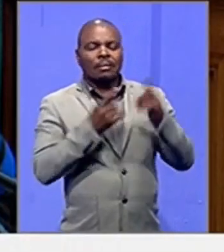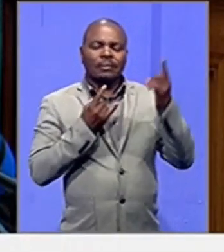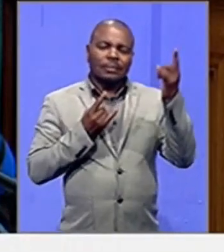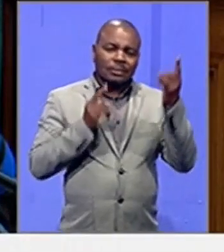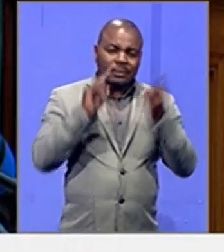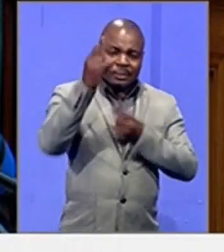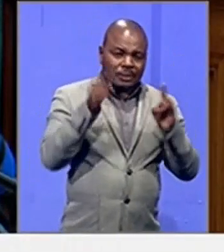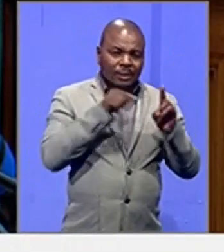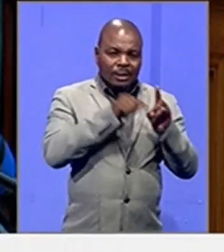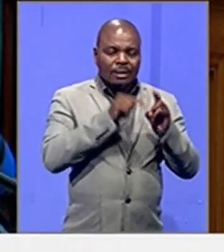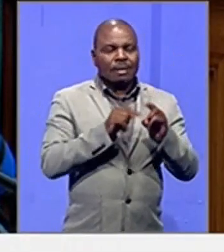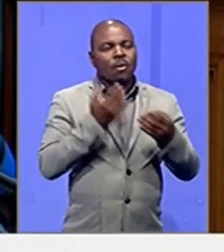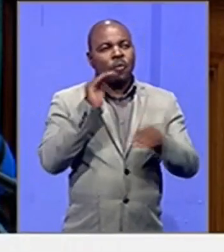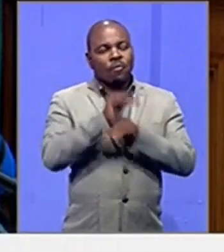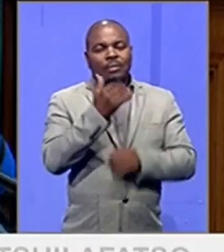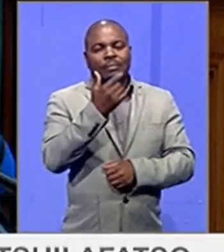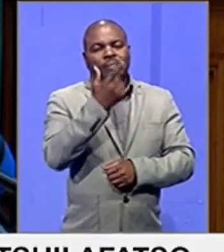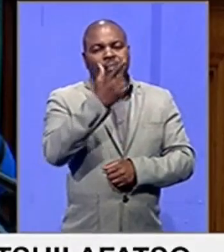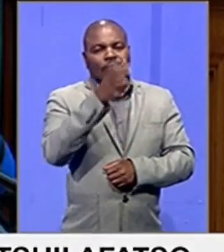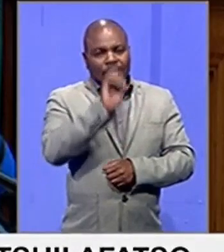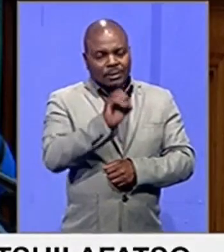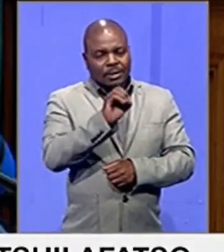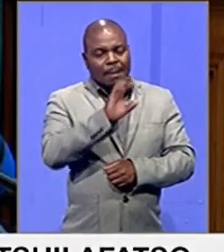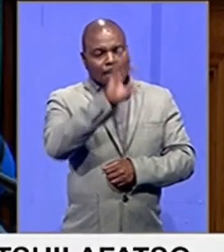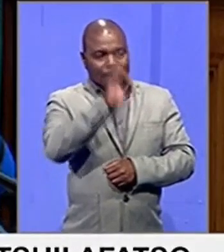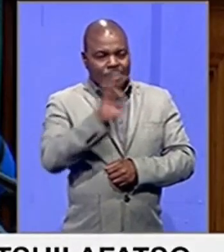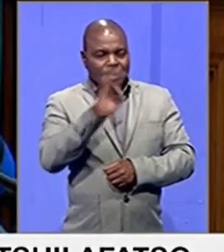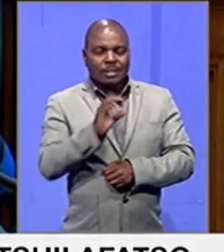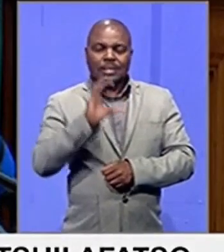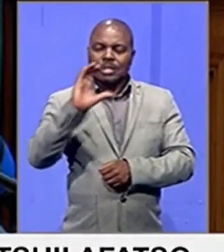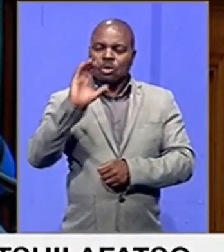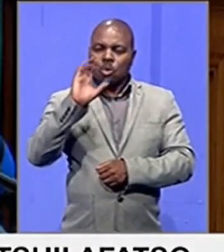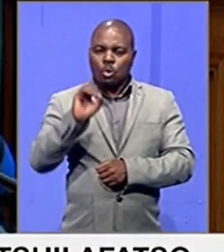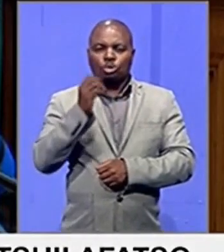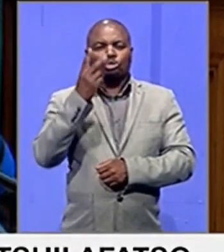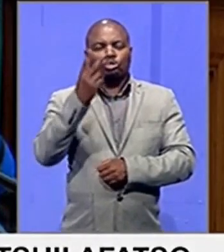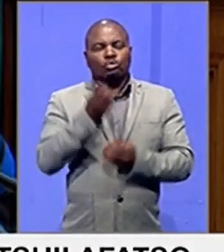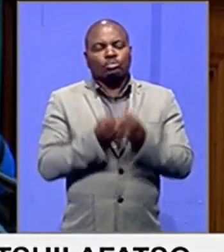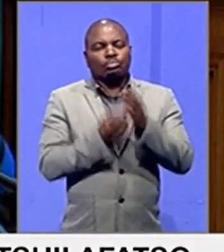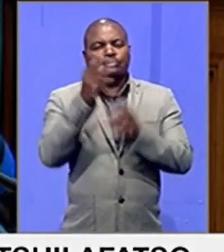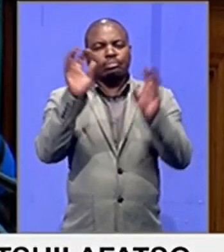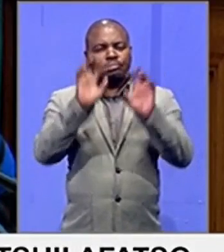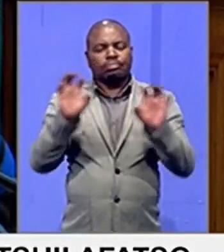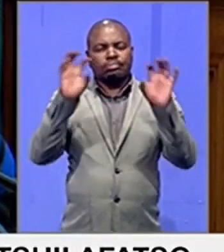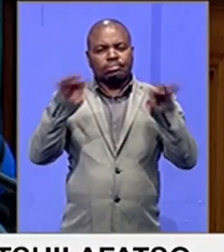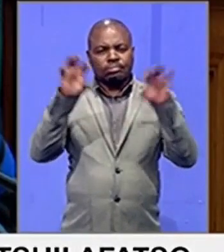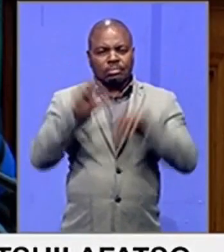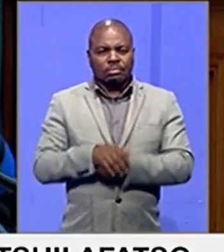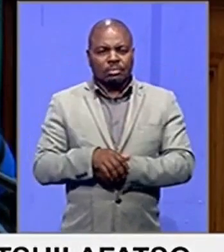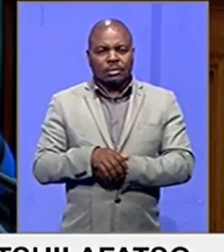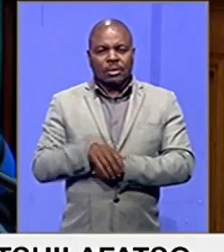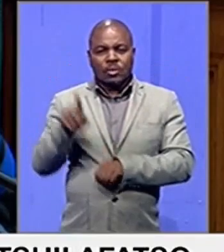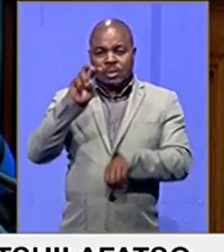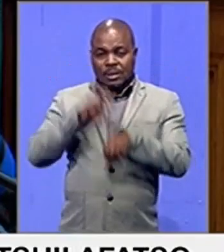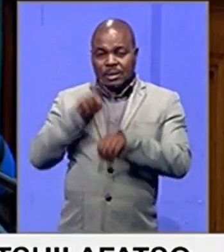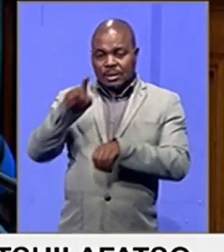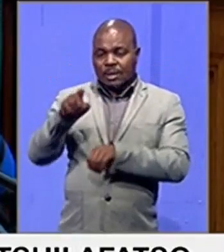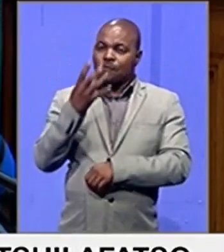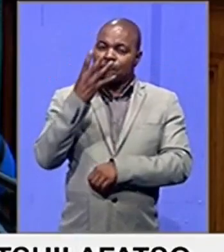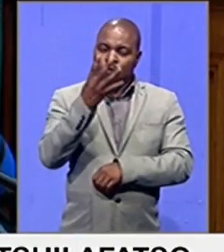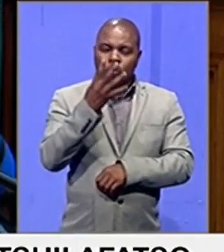over 70% of global CO2 emissions. An additional $4 trillion, $4